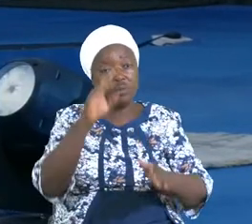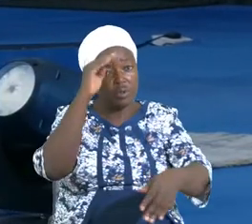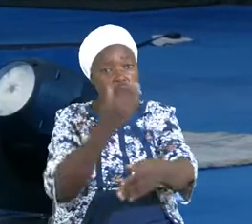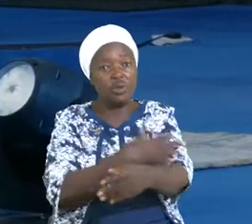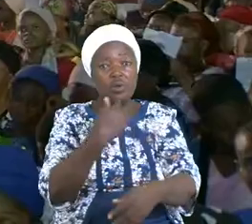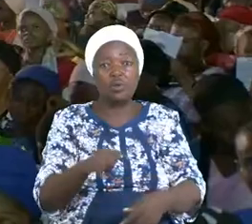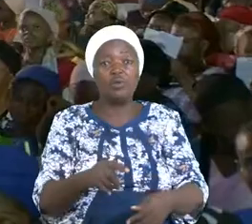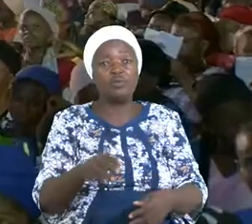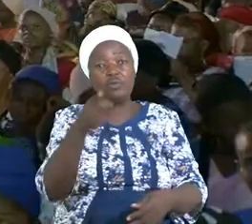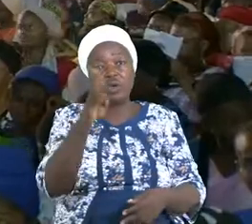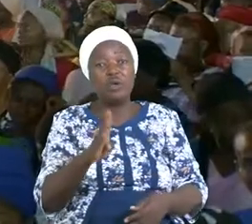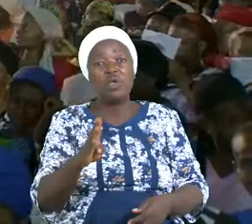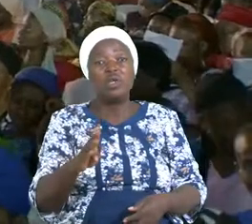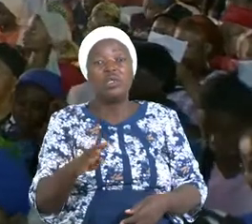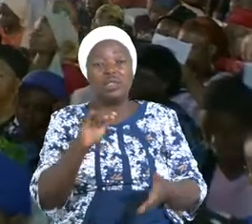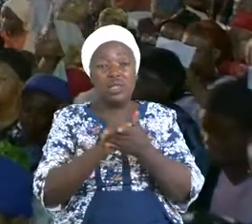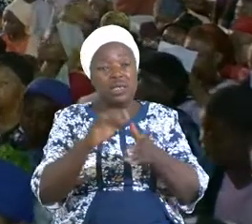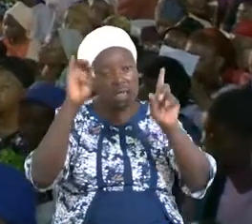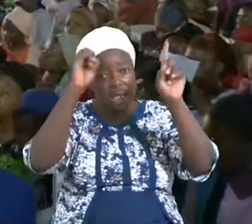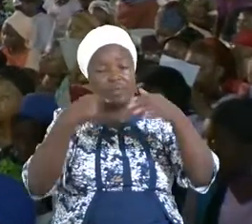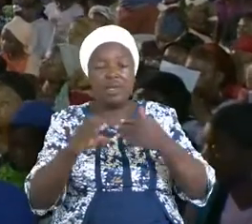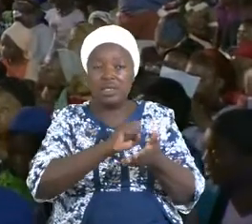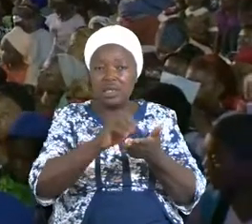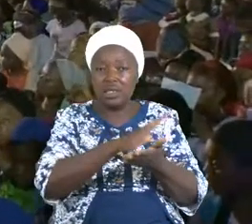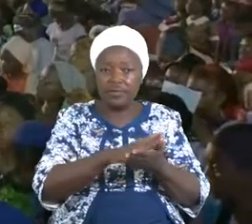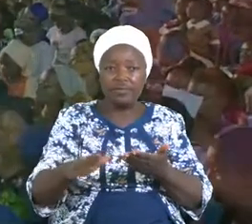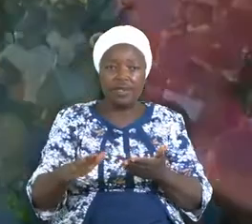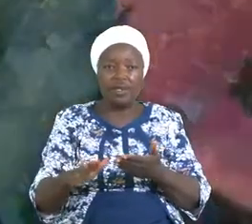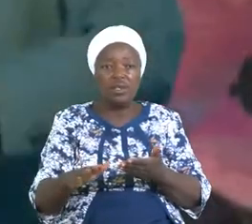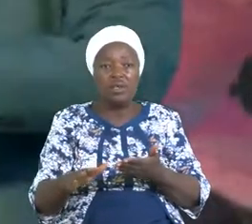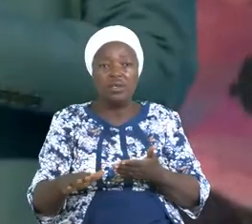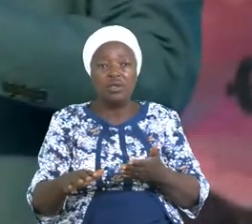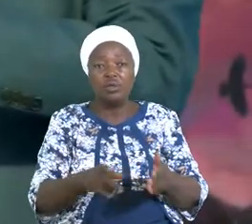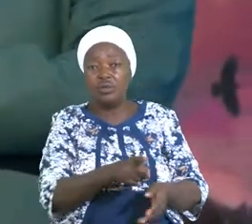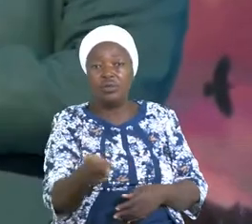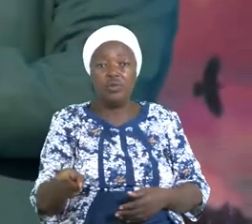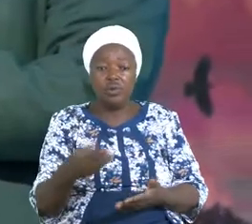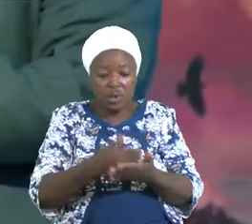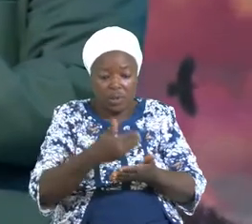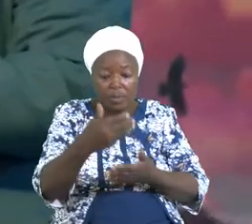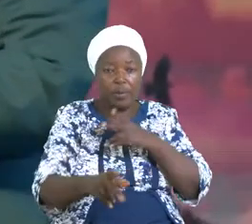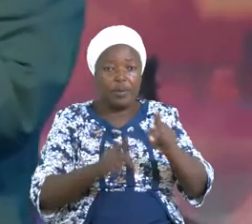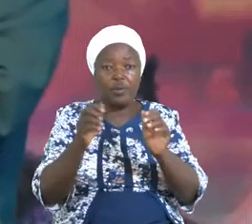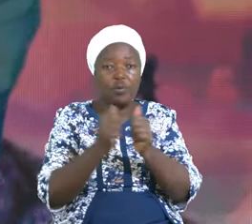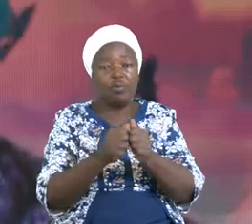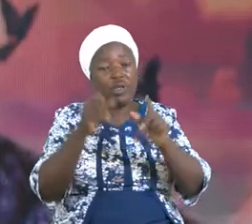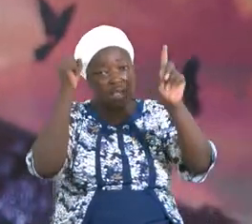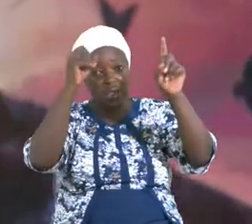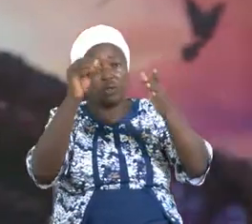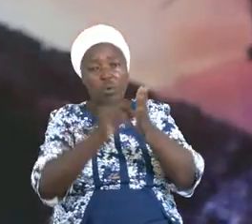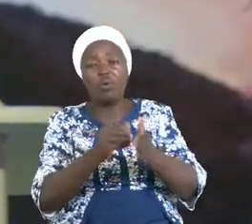might sanctify those purchased people with his own blood,